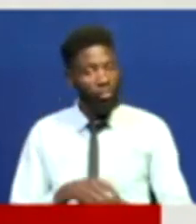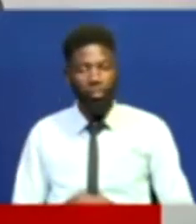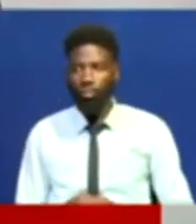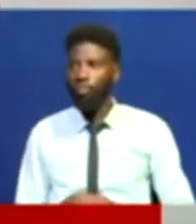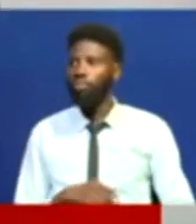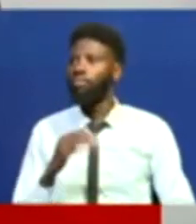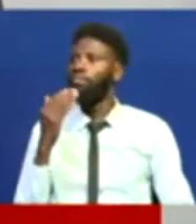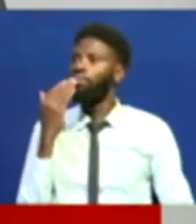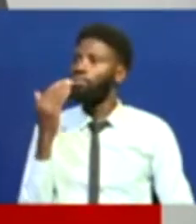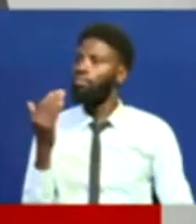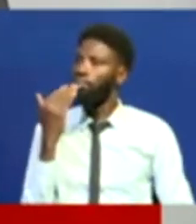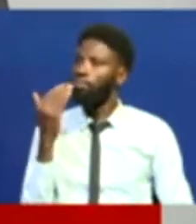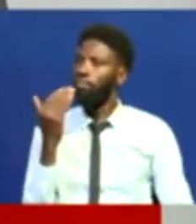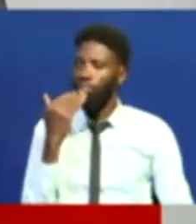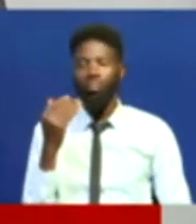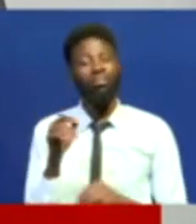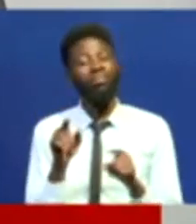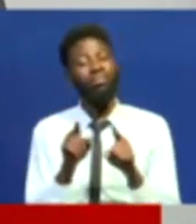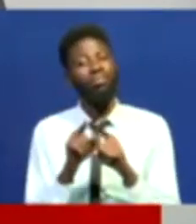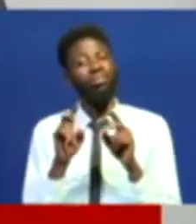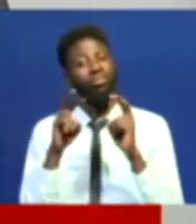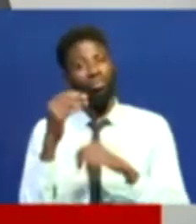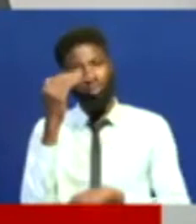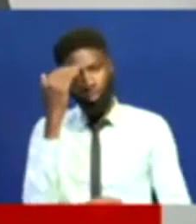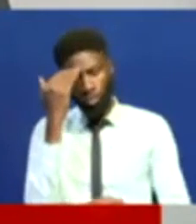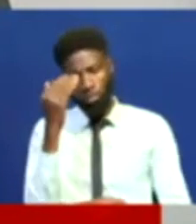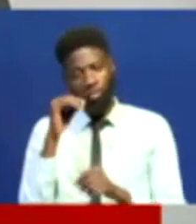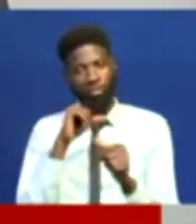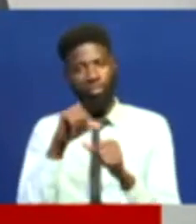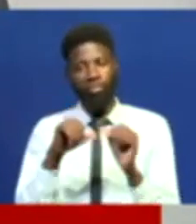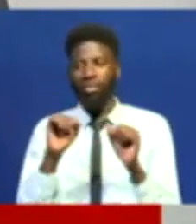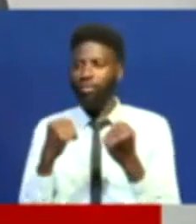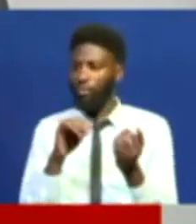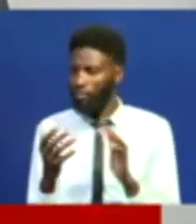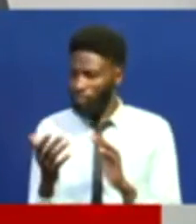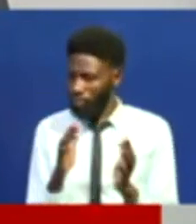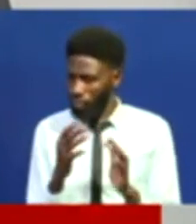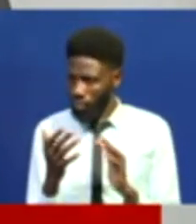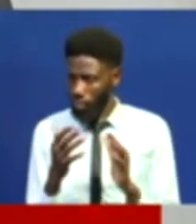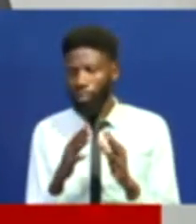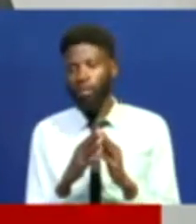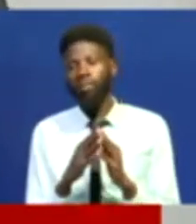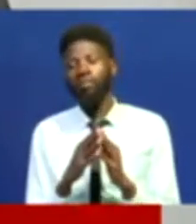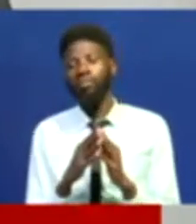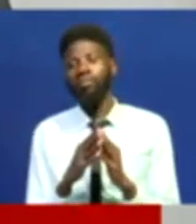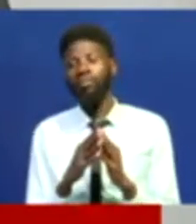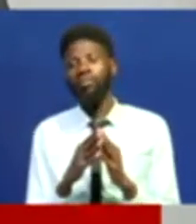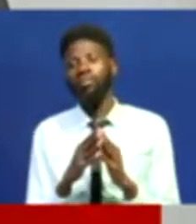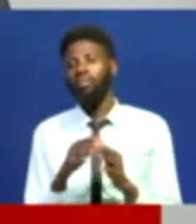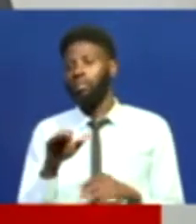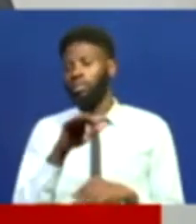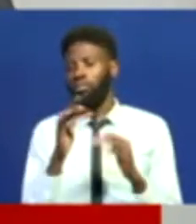you very much. And, you know, the issues around safety mm-hmm. of on the online